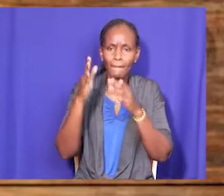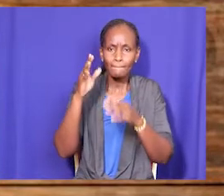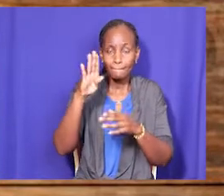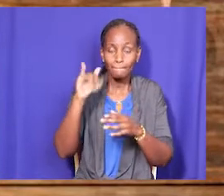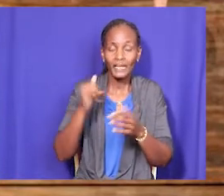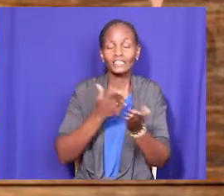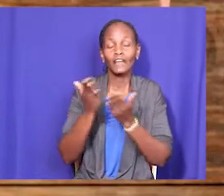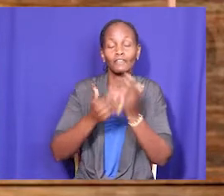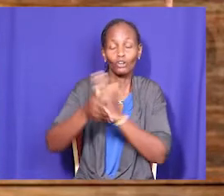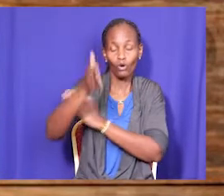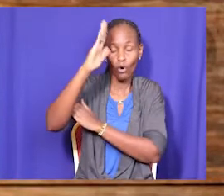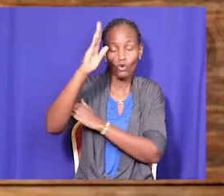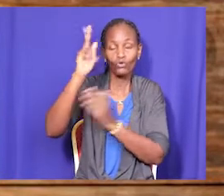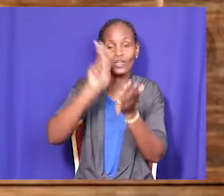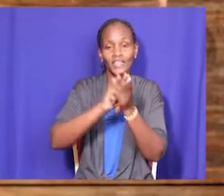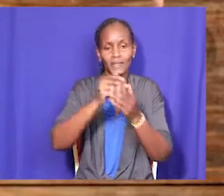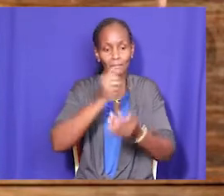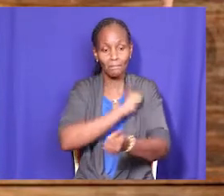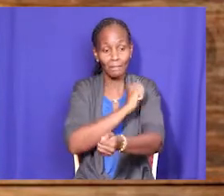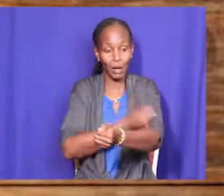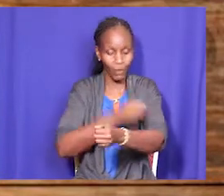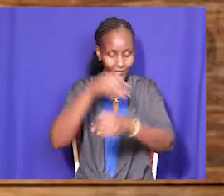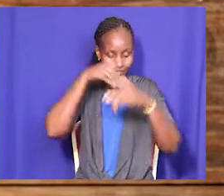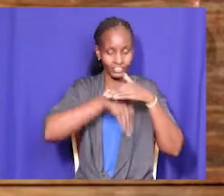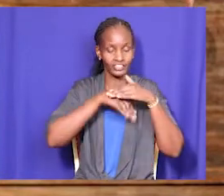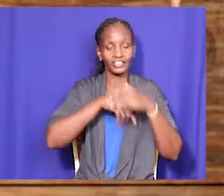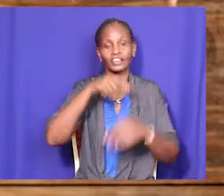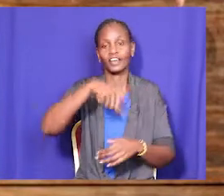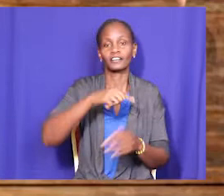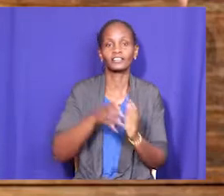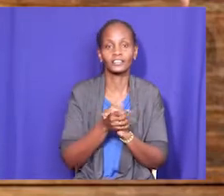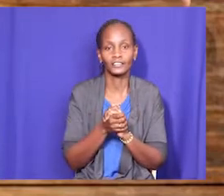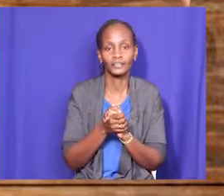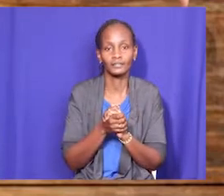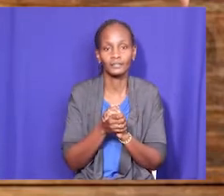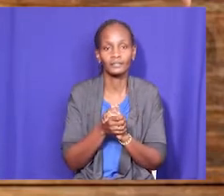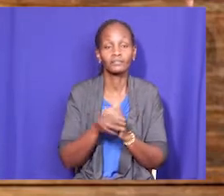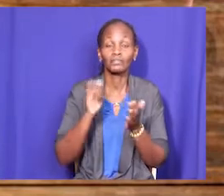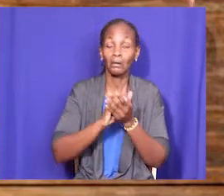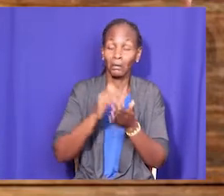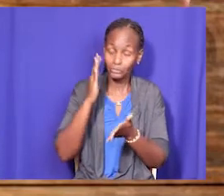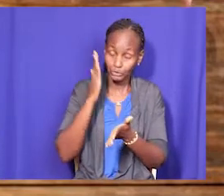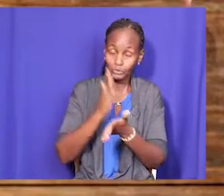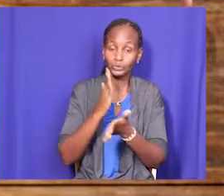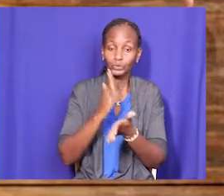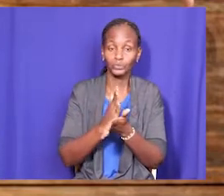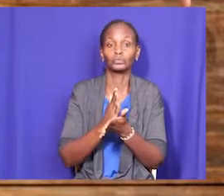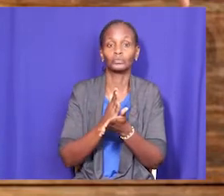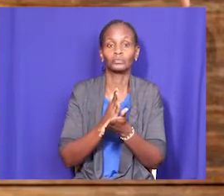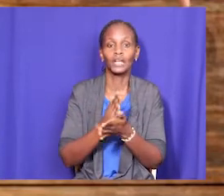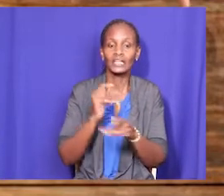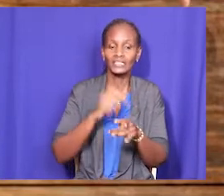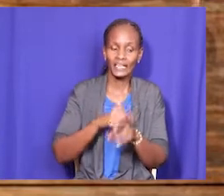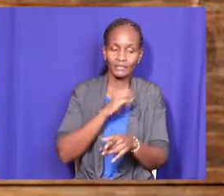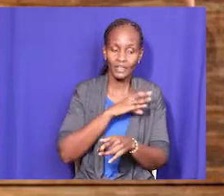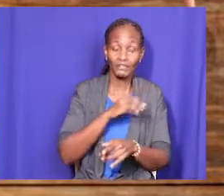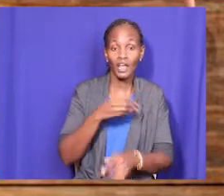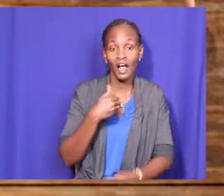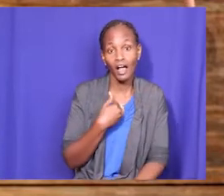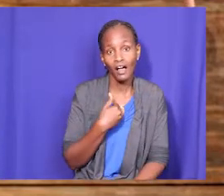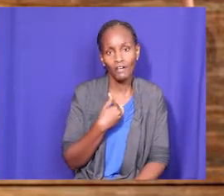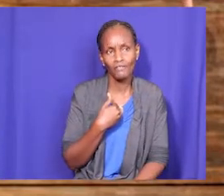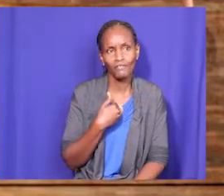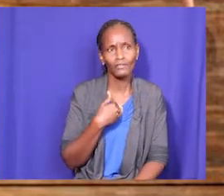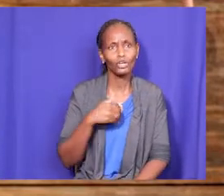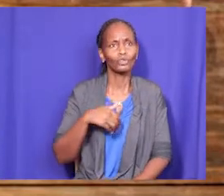fuel inside us all the time. Well, that's true. Even when we are afraid and we